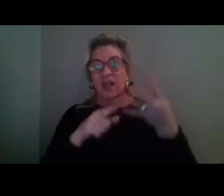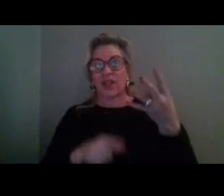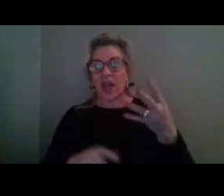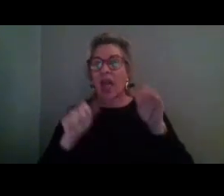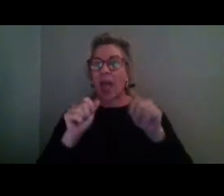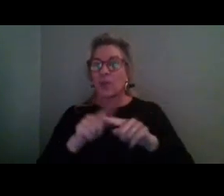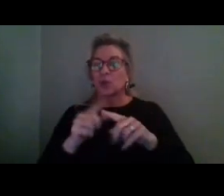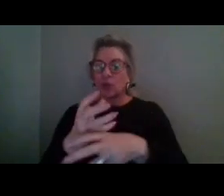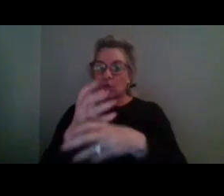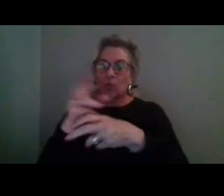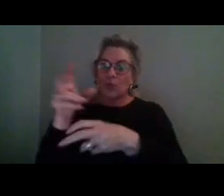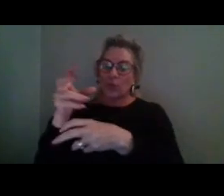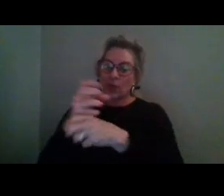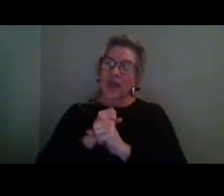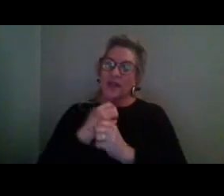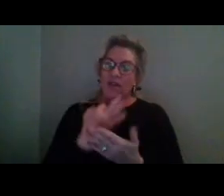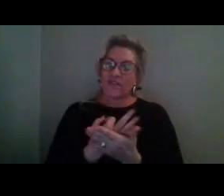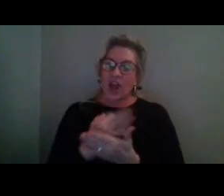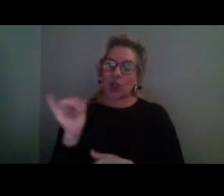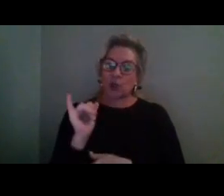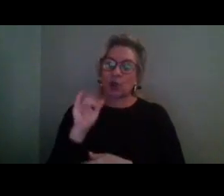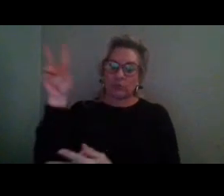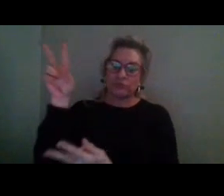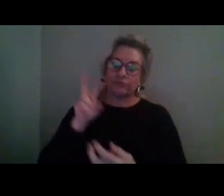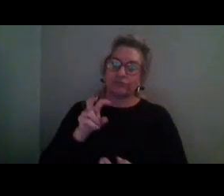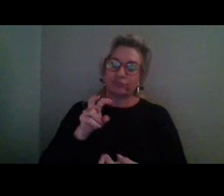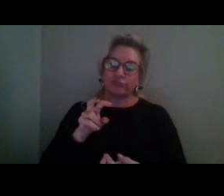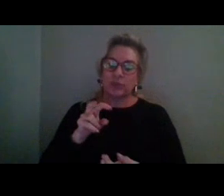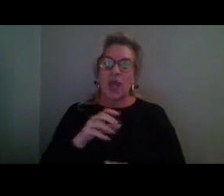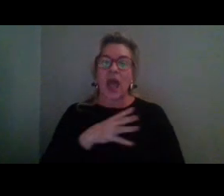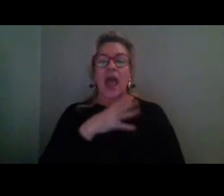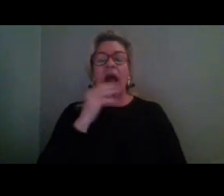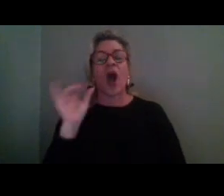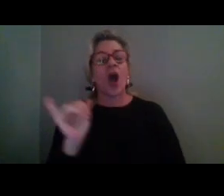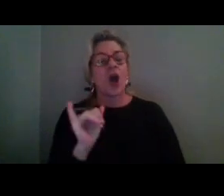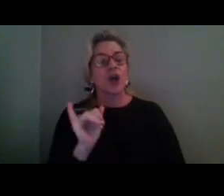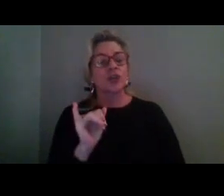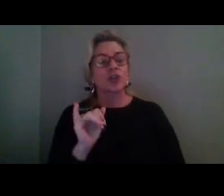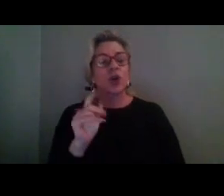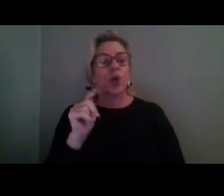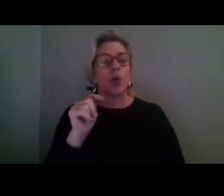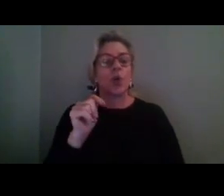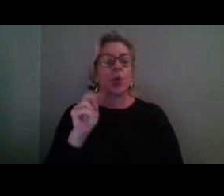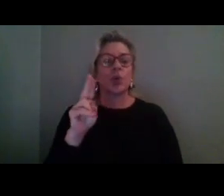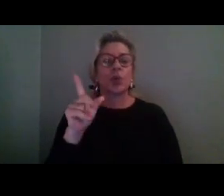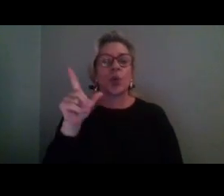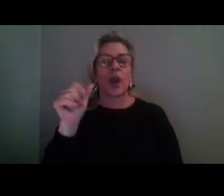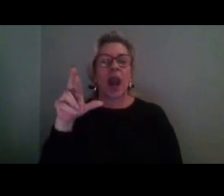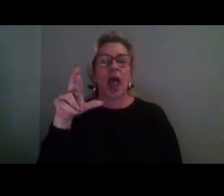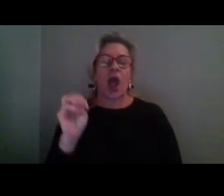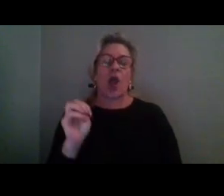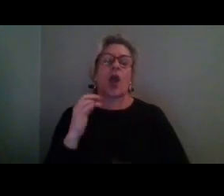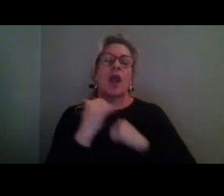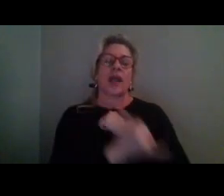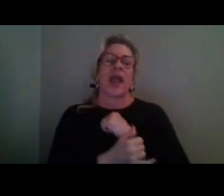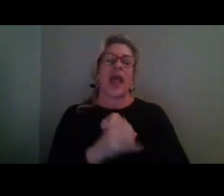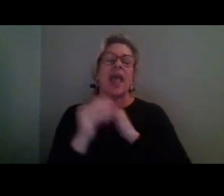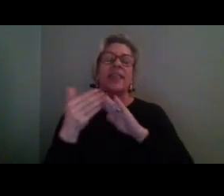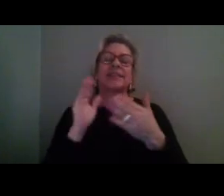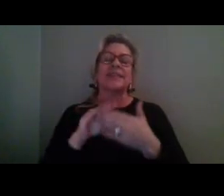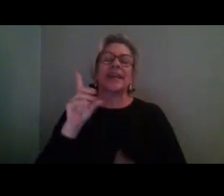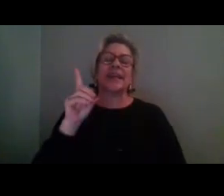some funding too. And then this one also, we did a lot of work with Tulare County. And the city of Dinuba,